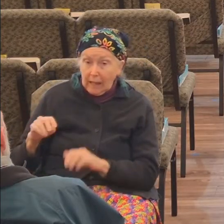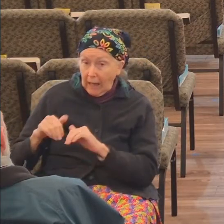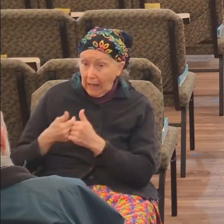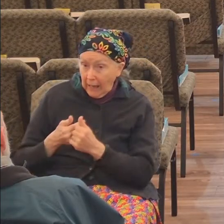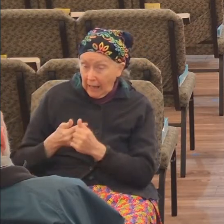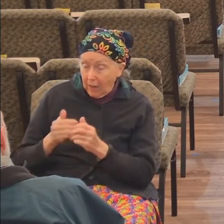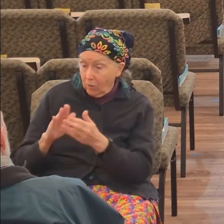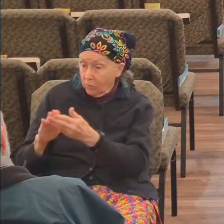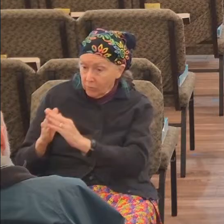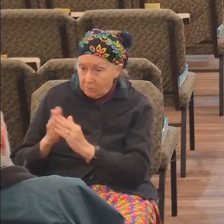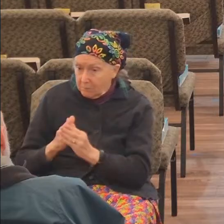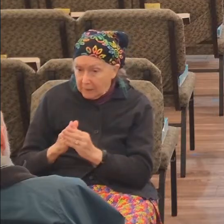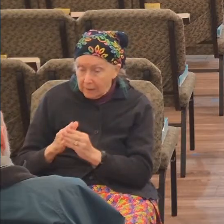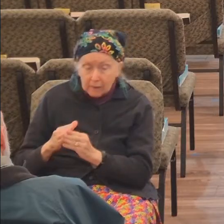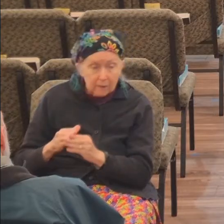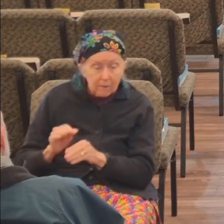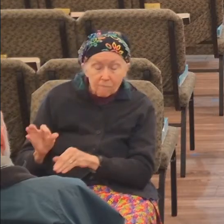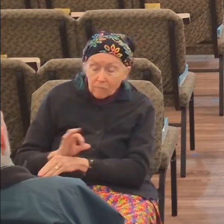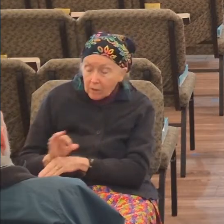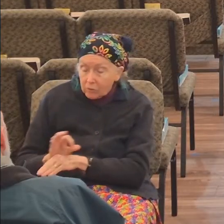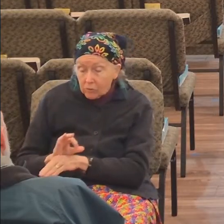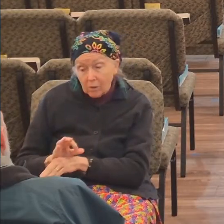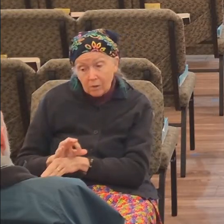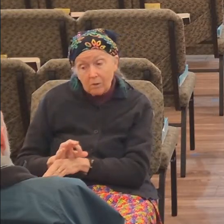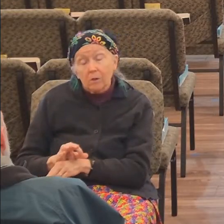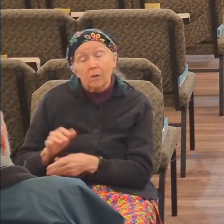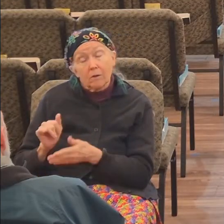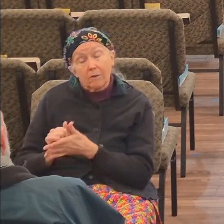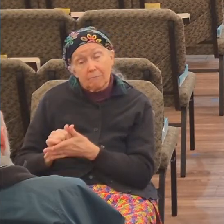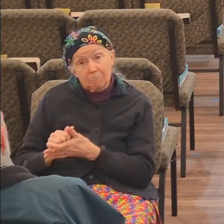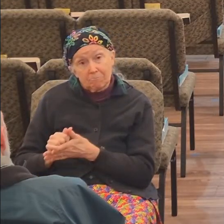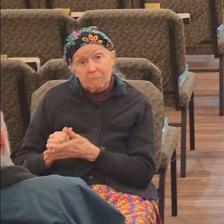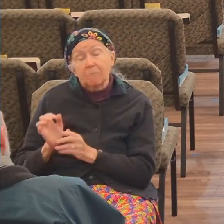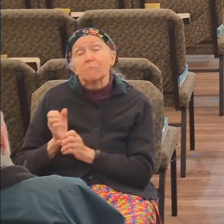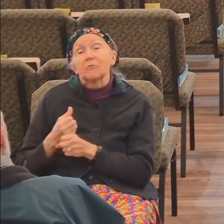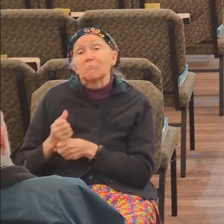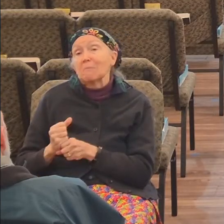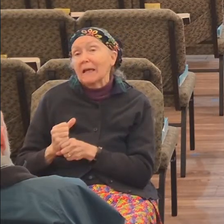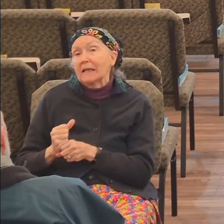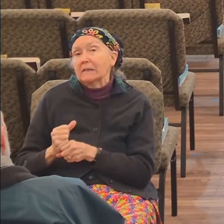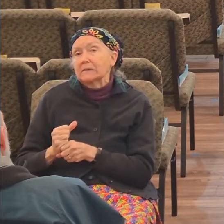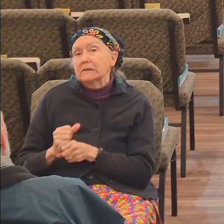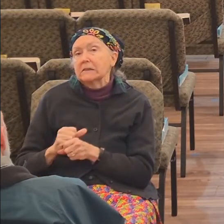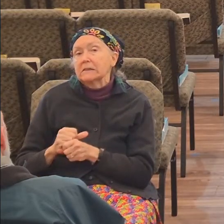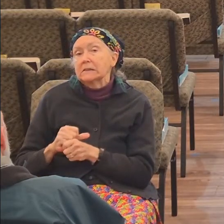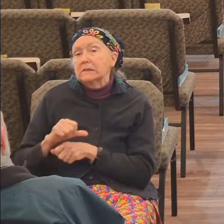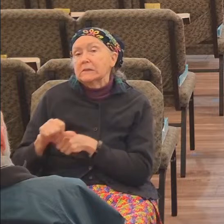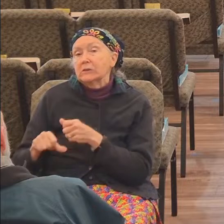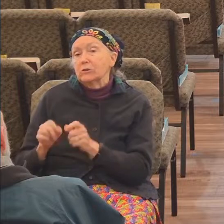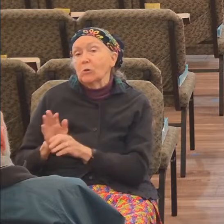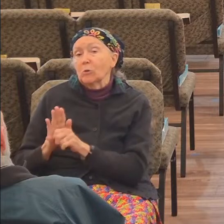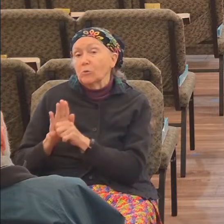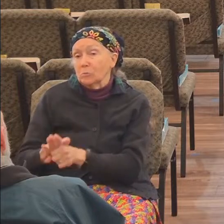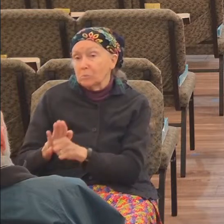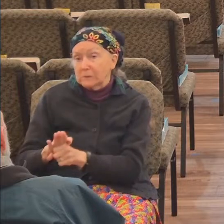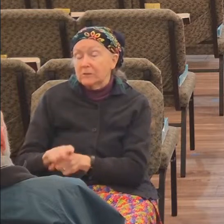would create some social pressures. So they're feeling it. Okay,